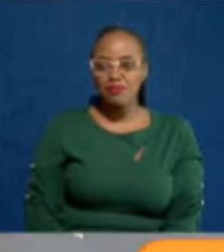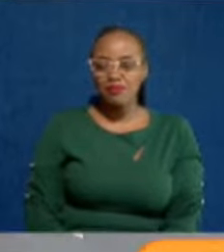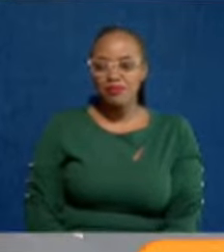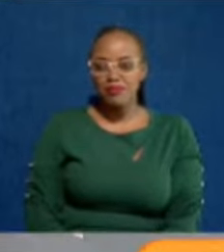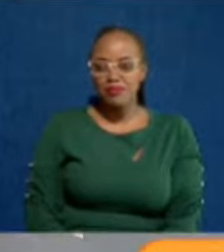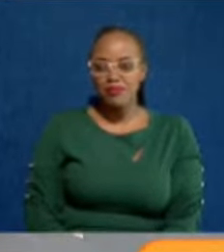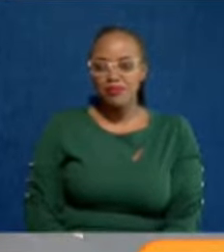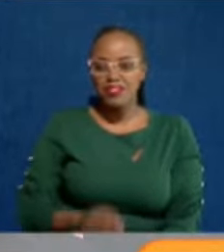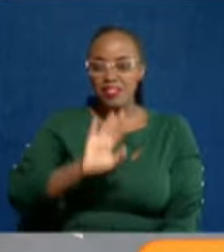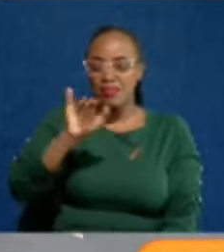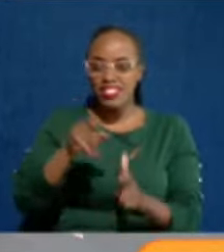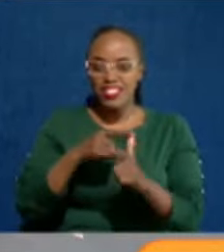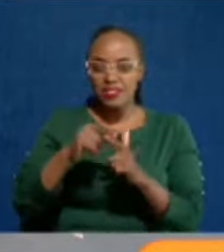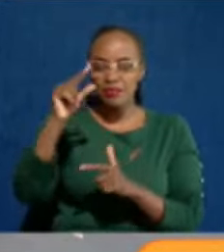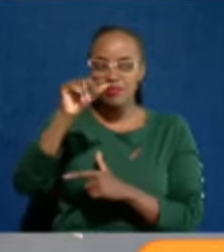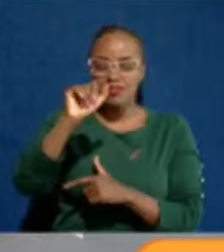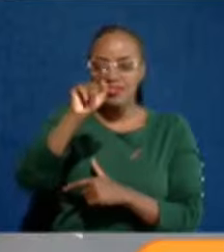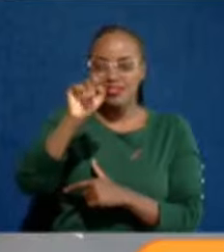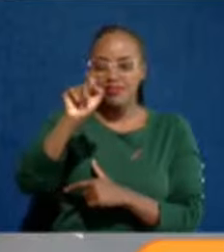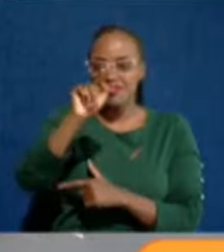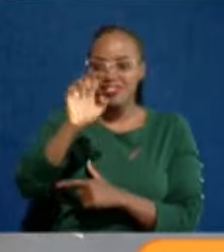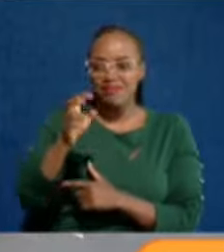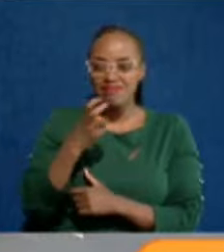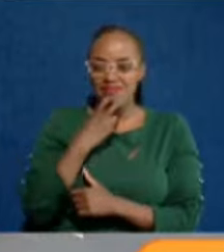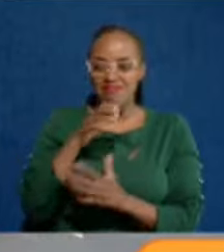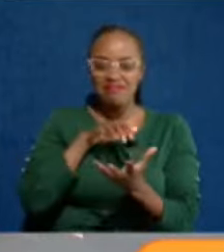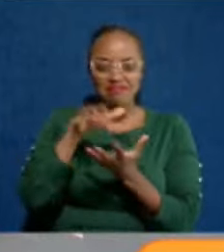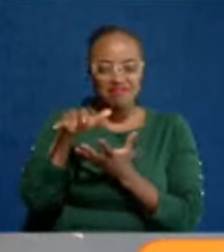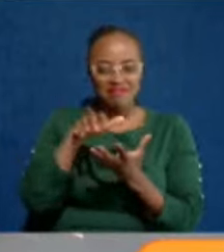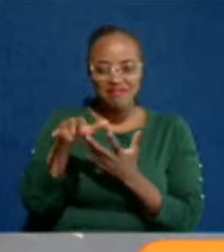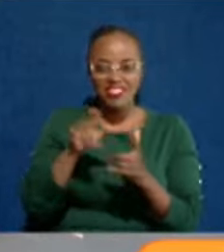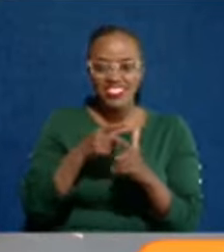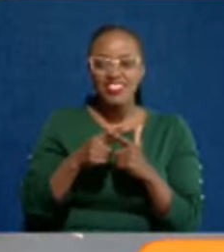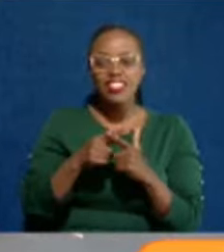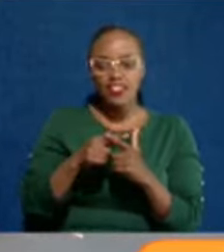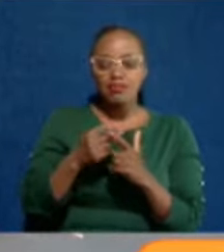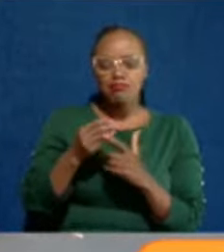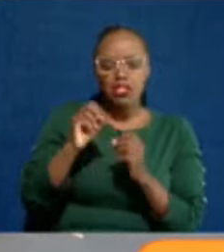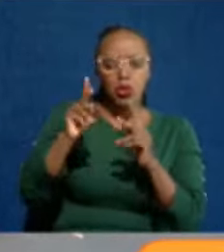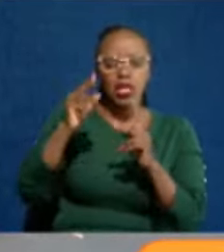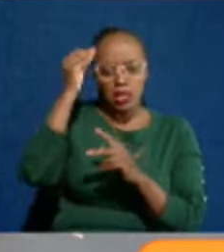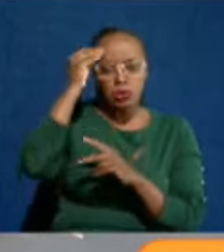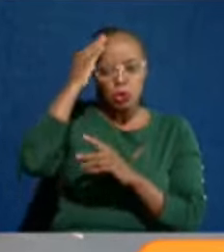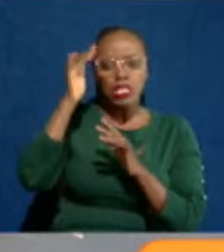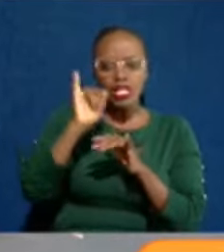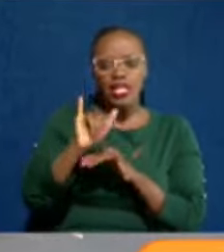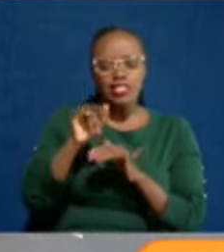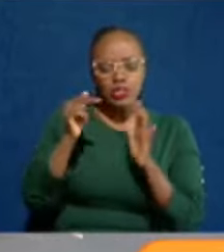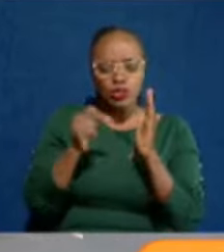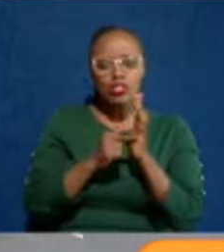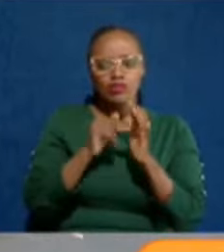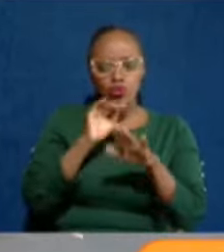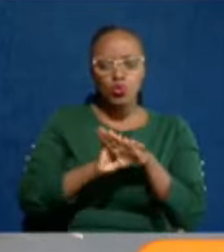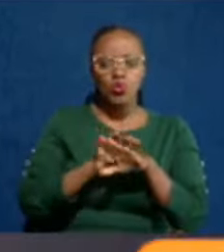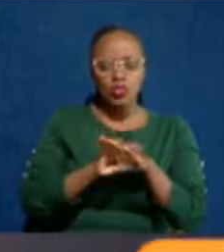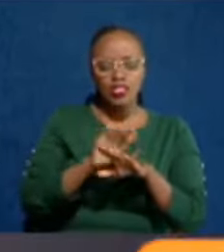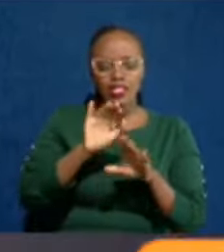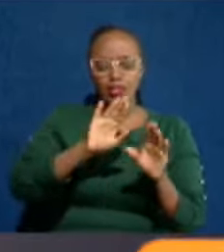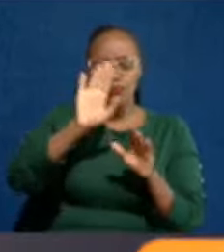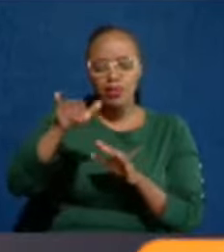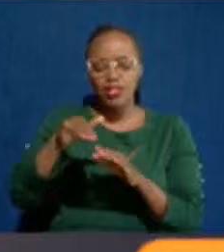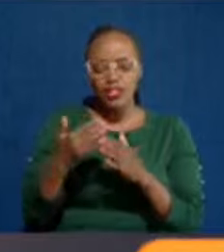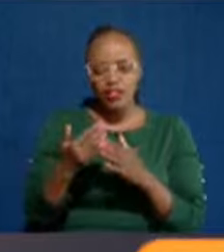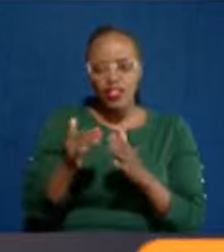You want to go back to Gatete? Is that his saying noted? That's a good way of saying noted. Let's get back